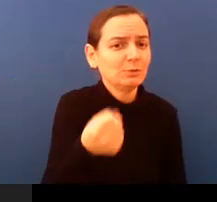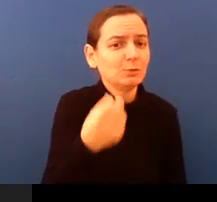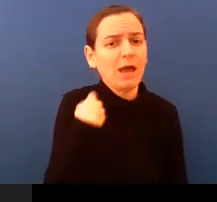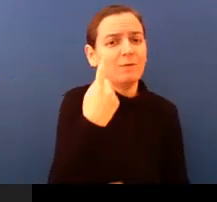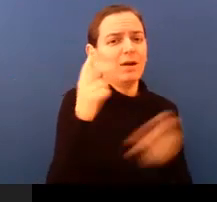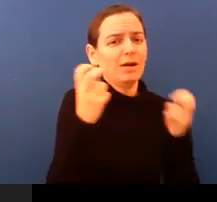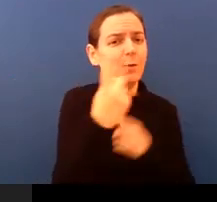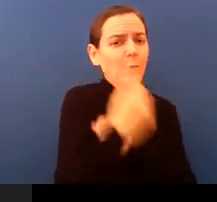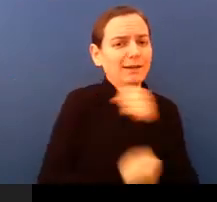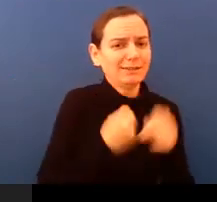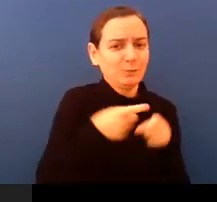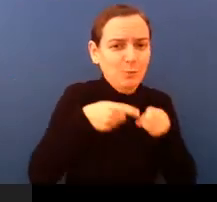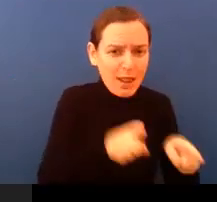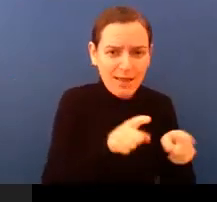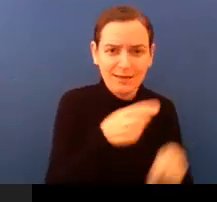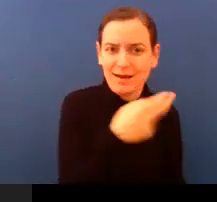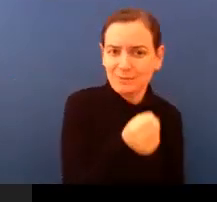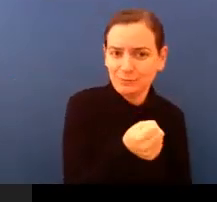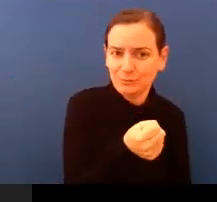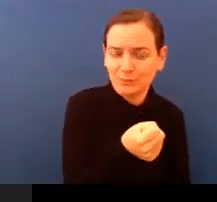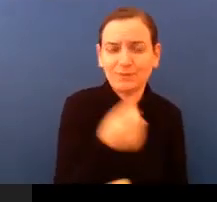easier transition.